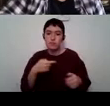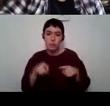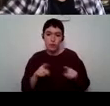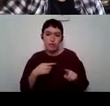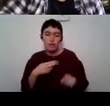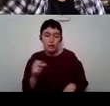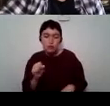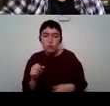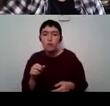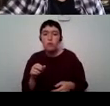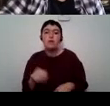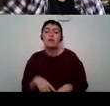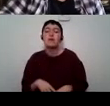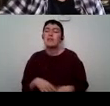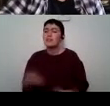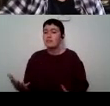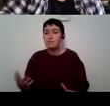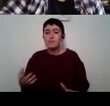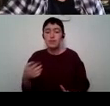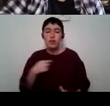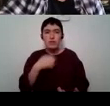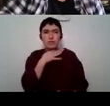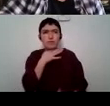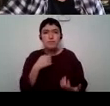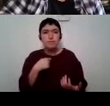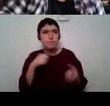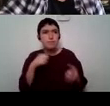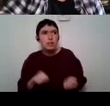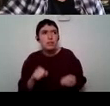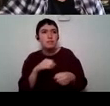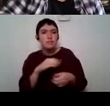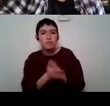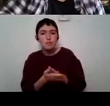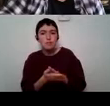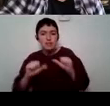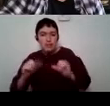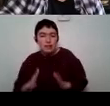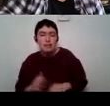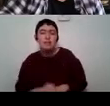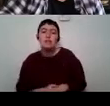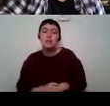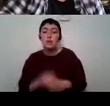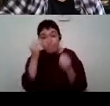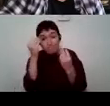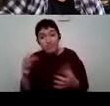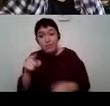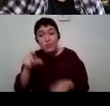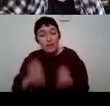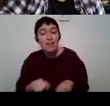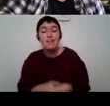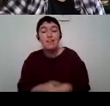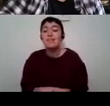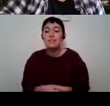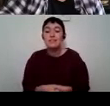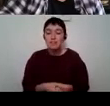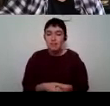tell you, you don't necessarily have to be good at all the things. You can actually find and carve your own path. So I did the thing that I was also good at, which